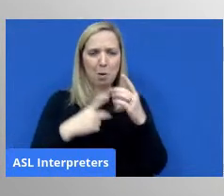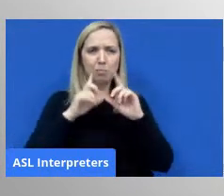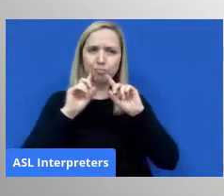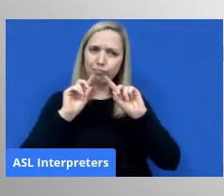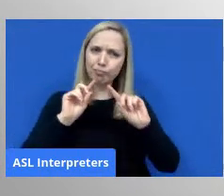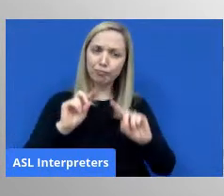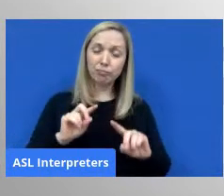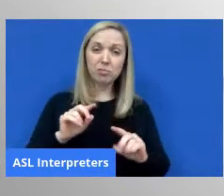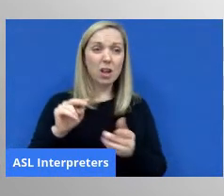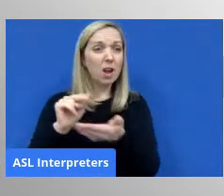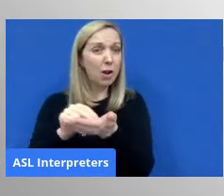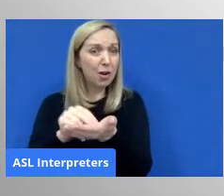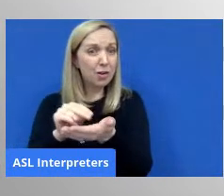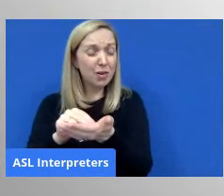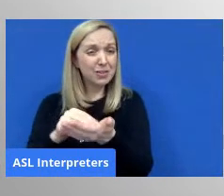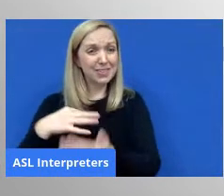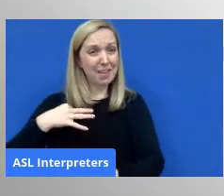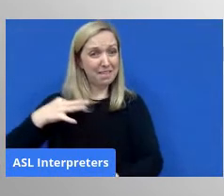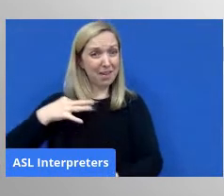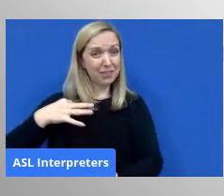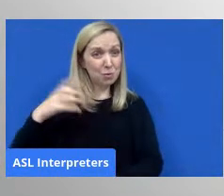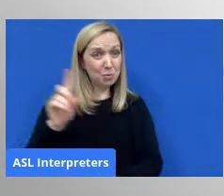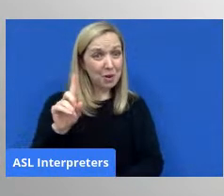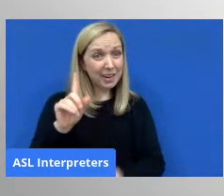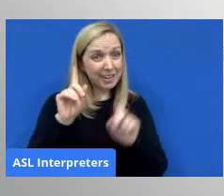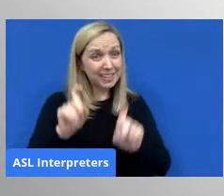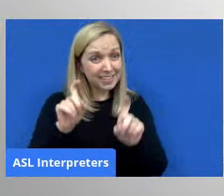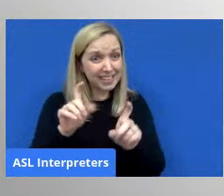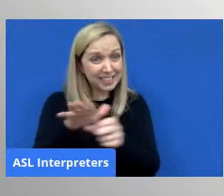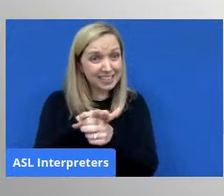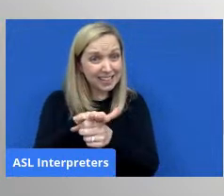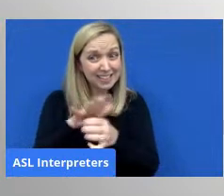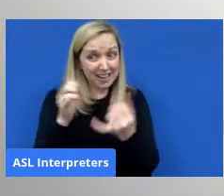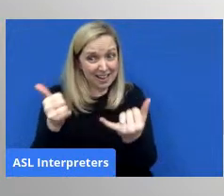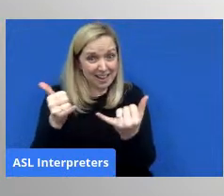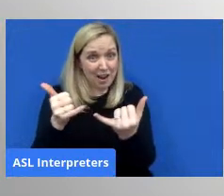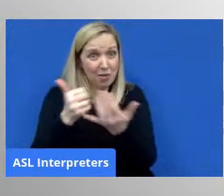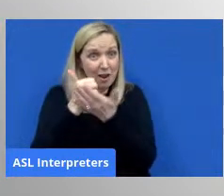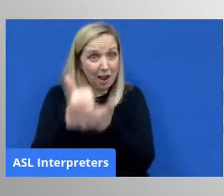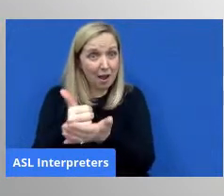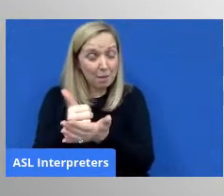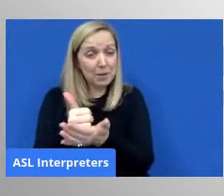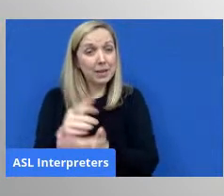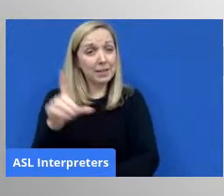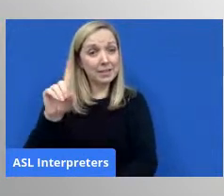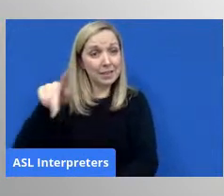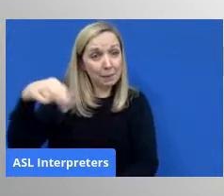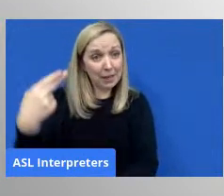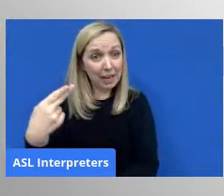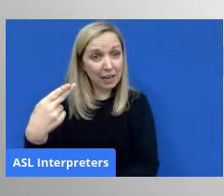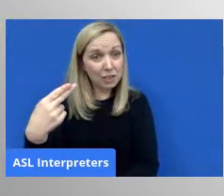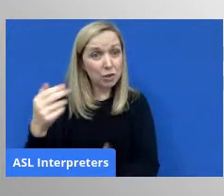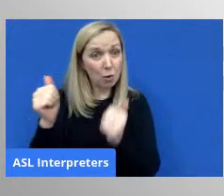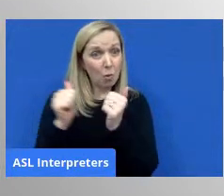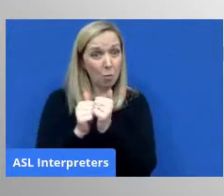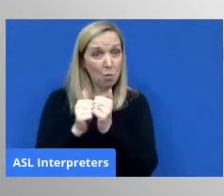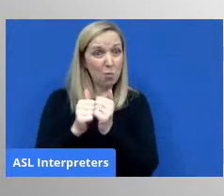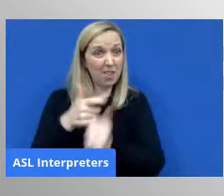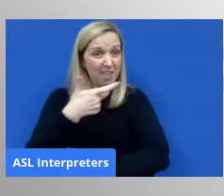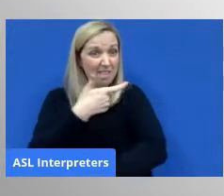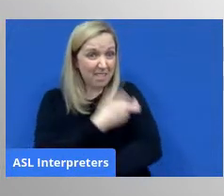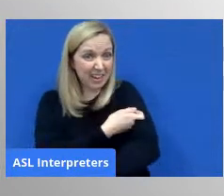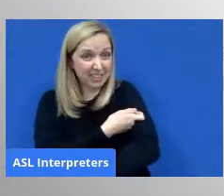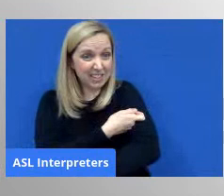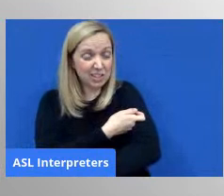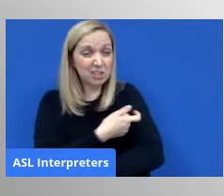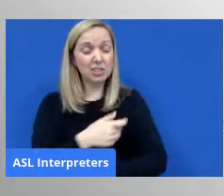sites, and now they are assisting the Department of Health with vaccination efforts. Ms. Amy Rourke, the Director of Nursing Services, is a leader not